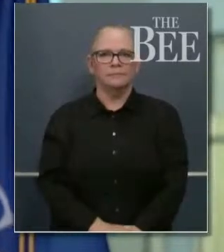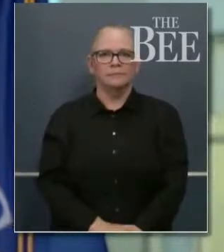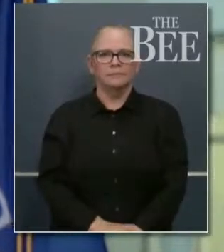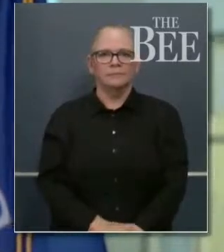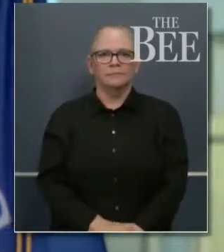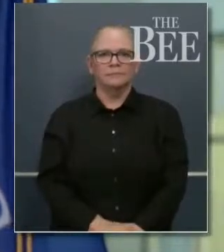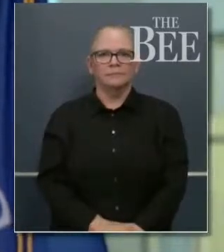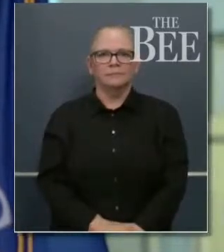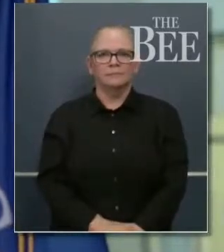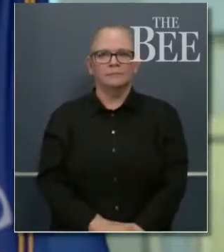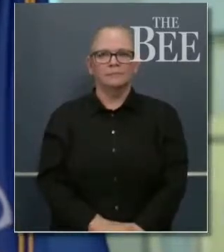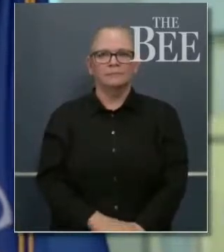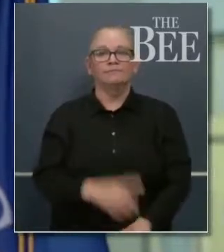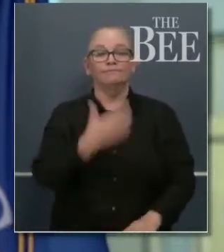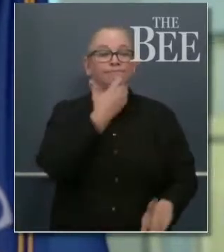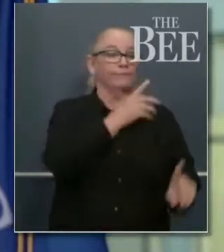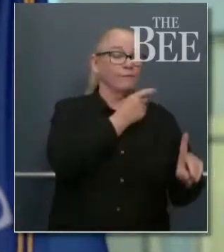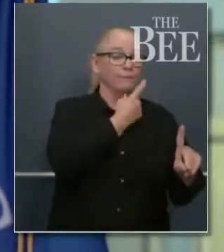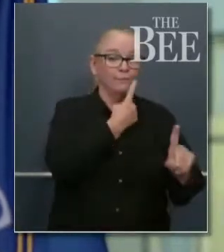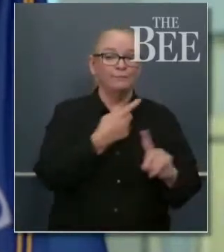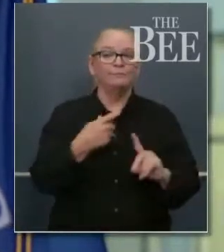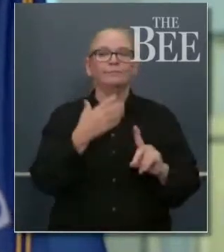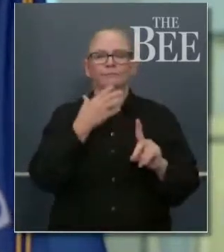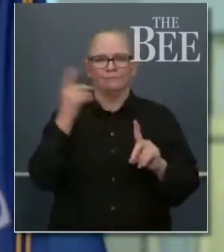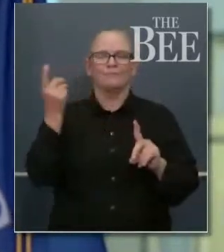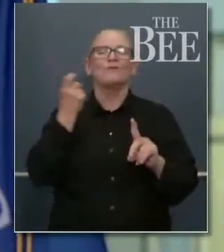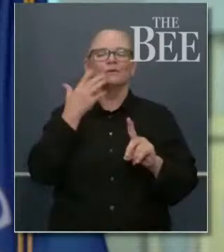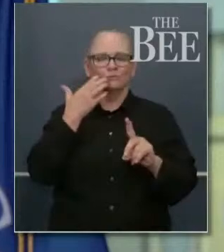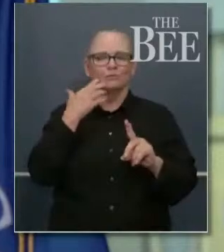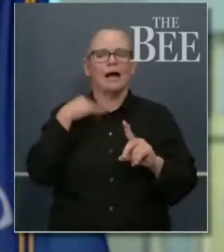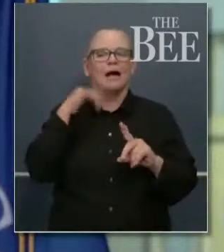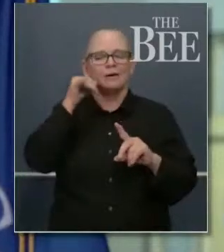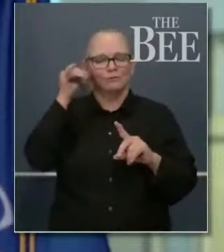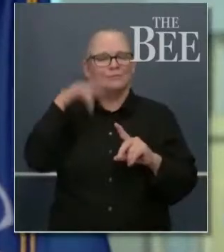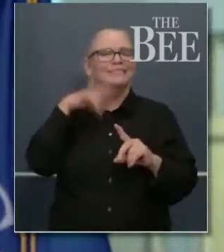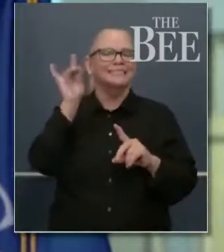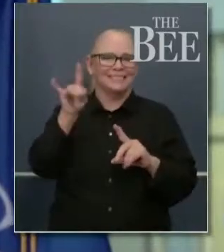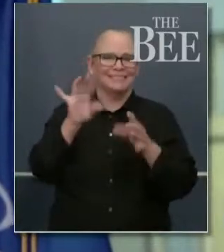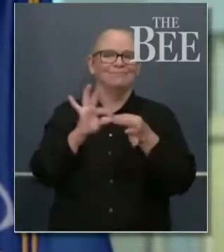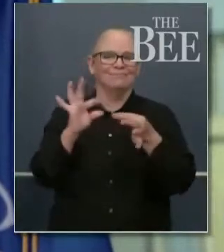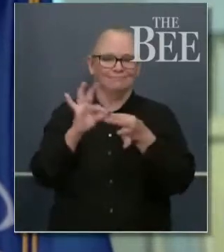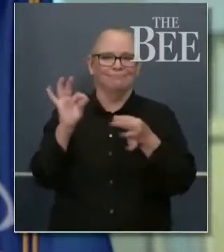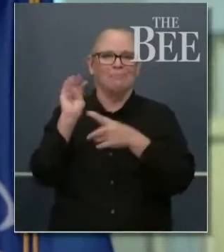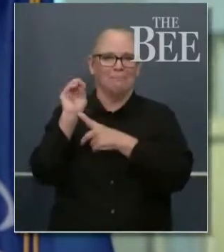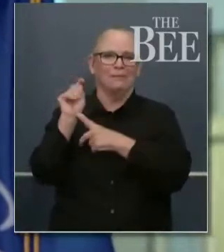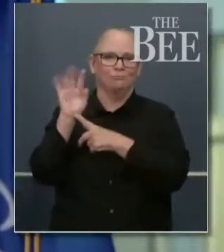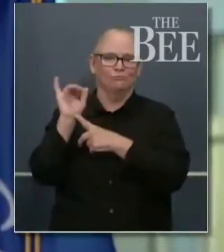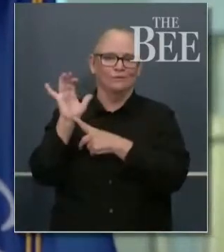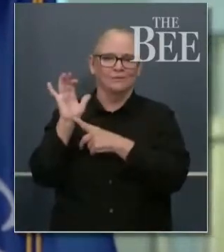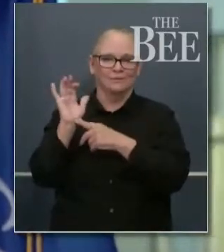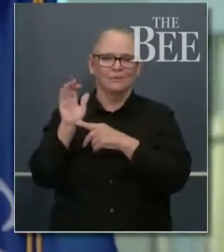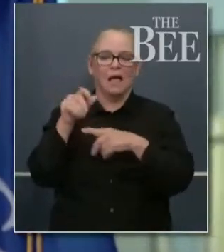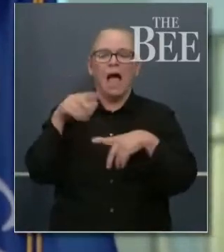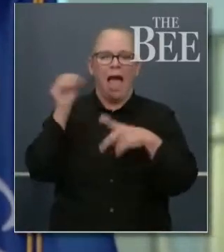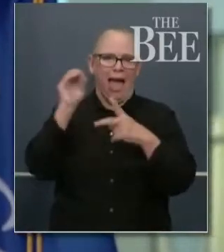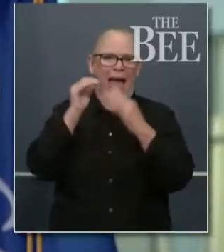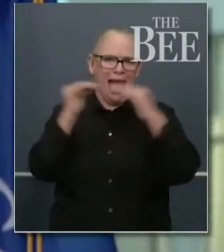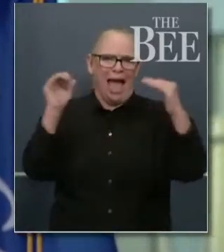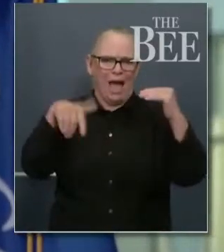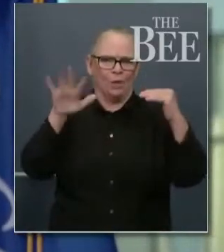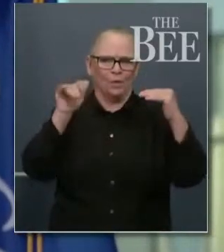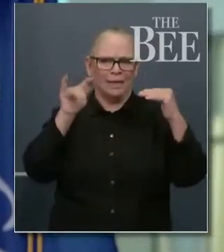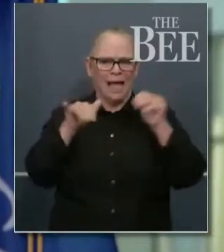Thanks again, Governor, and thanks for the question. Yes, yesterday we highlighted again the equity measure and the determination